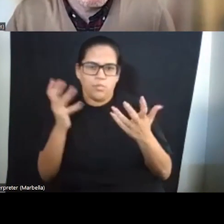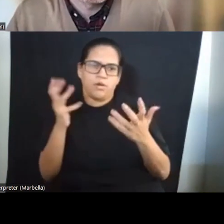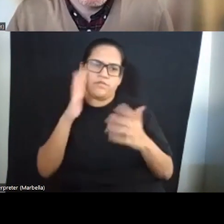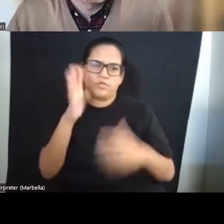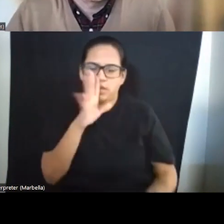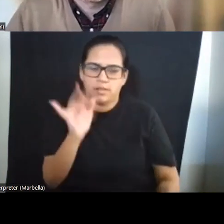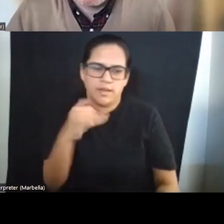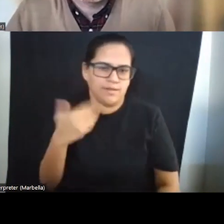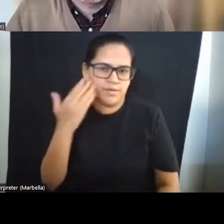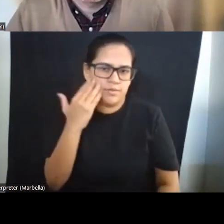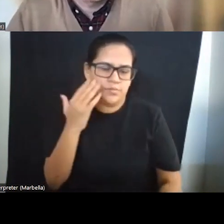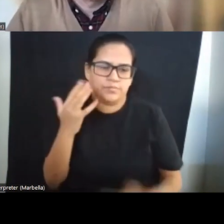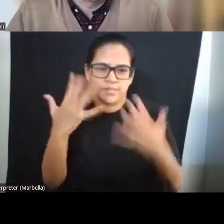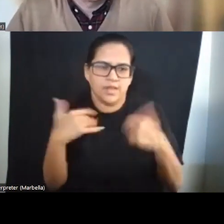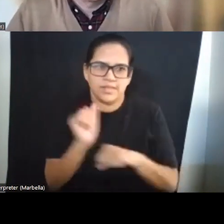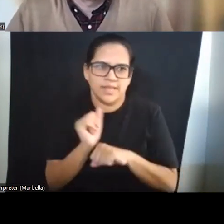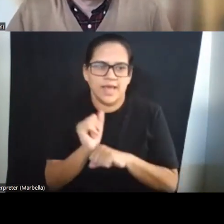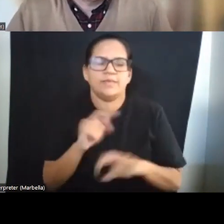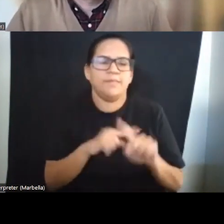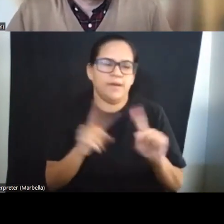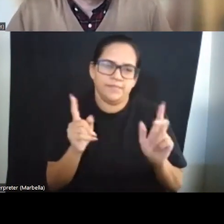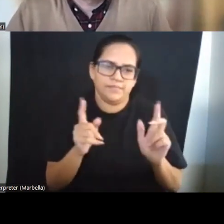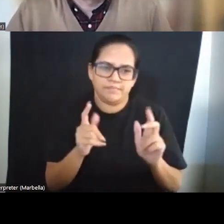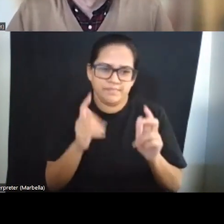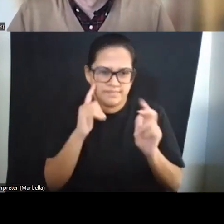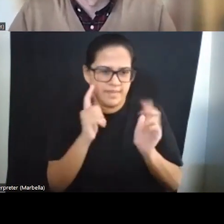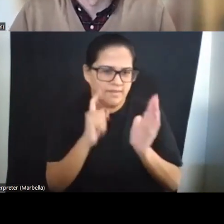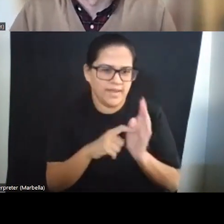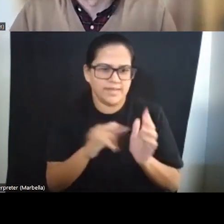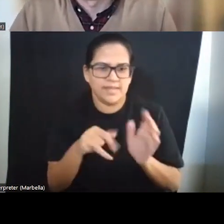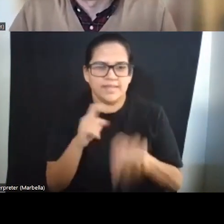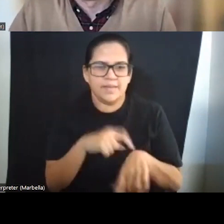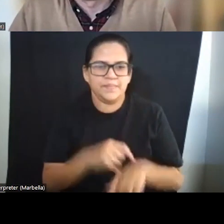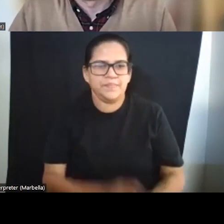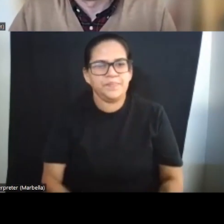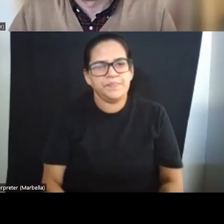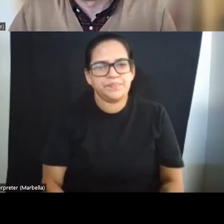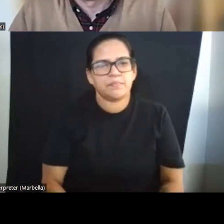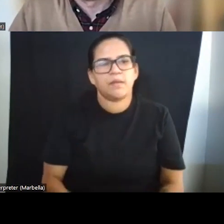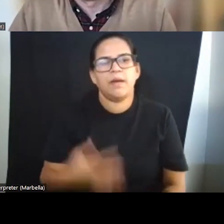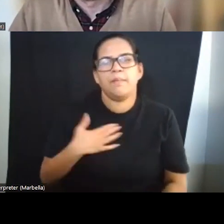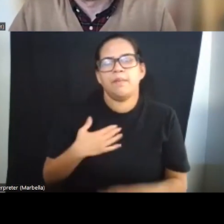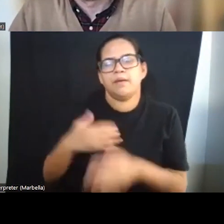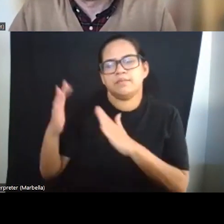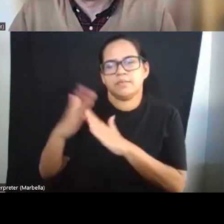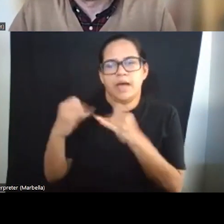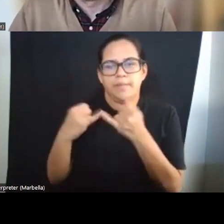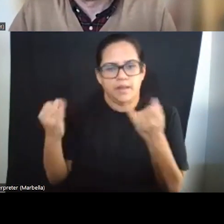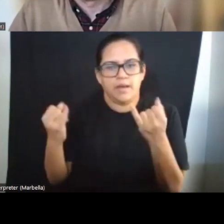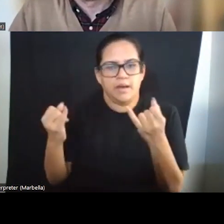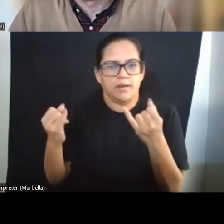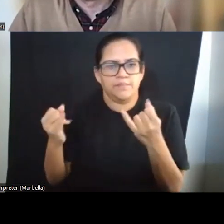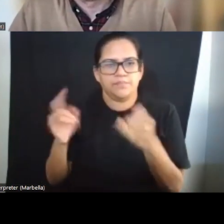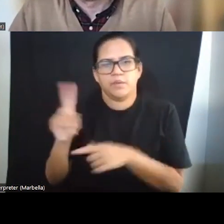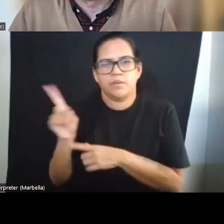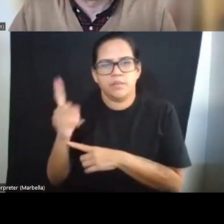look like. I know that's a daunting task, but if we could do that for a kind of exercise here. So my top line is, the classic